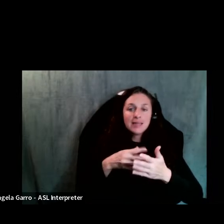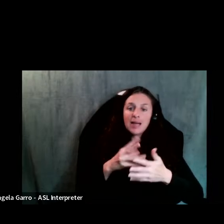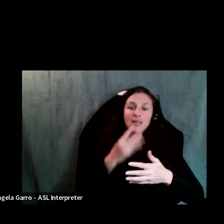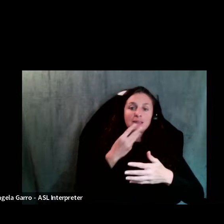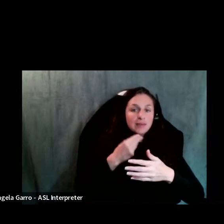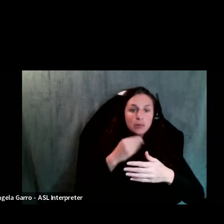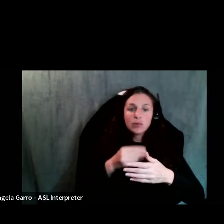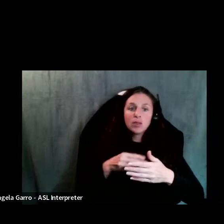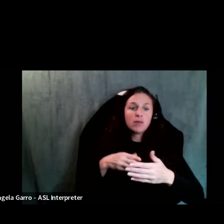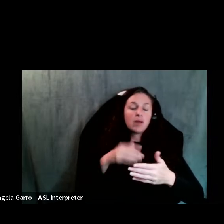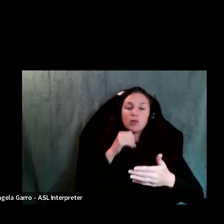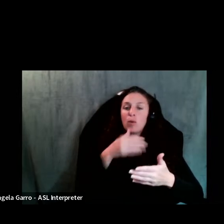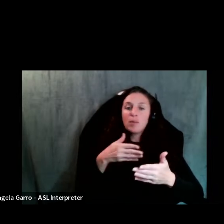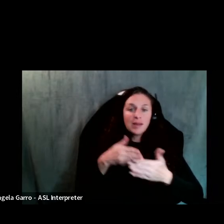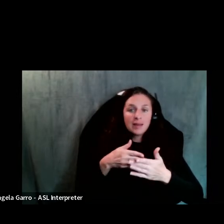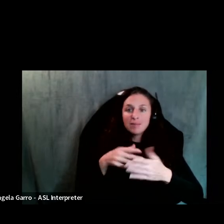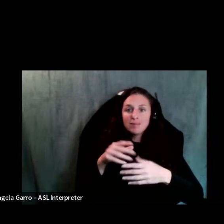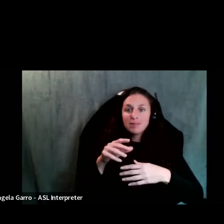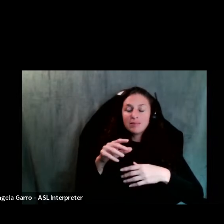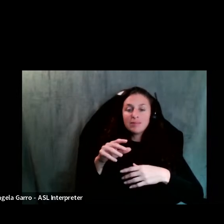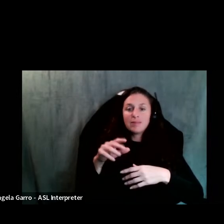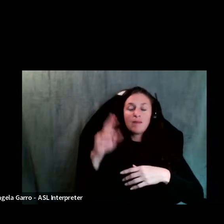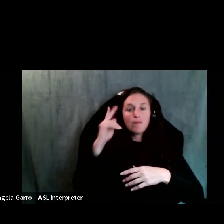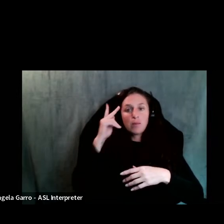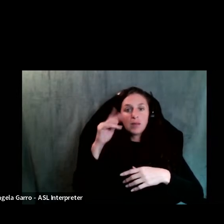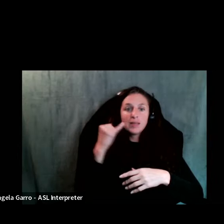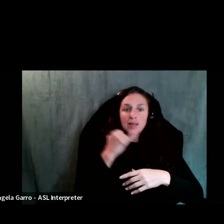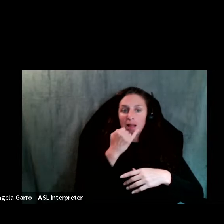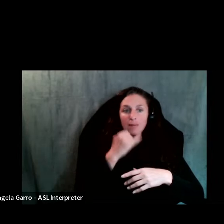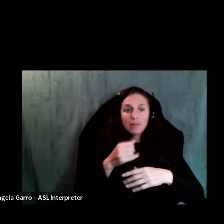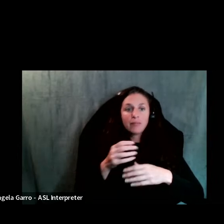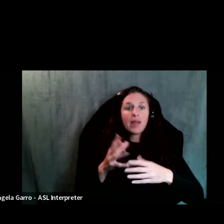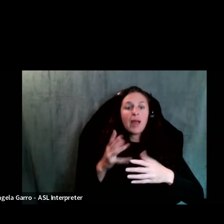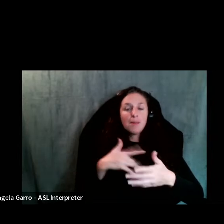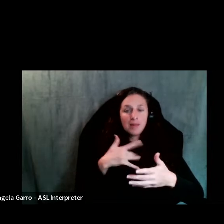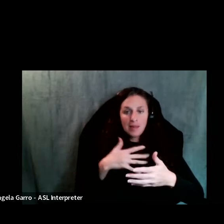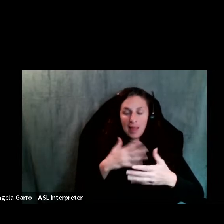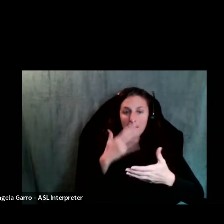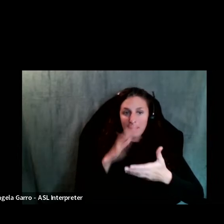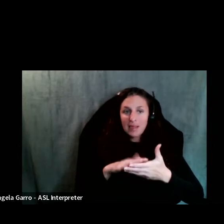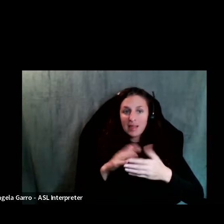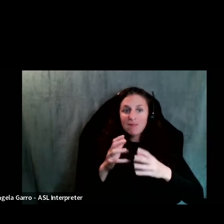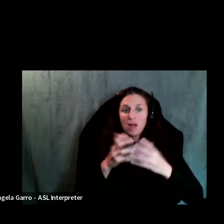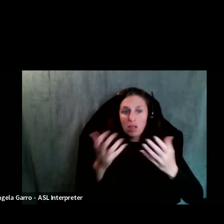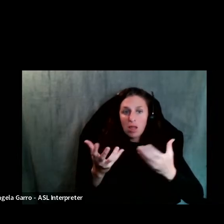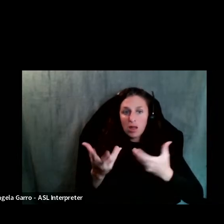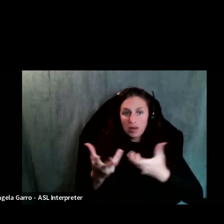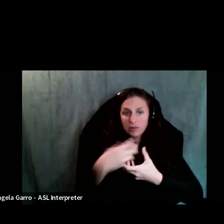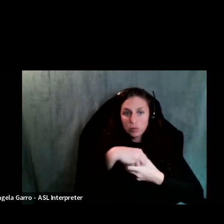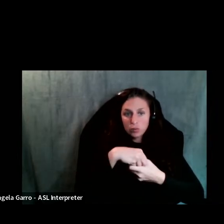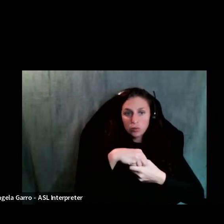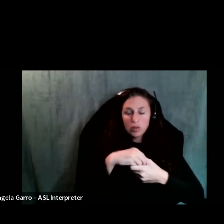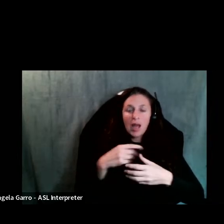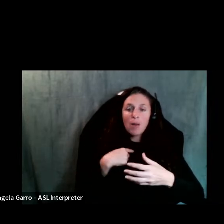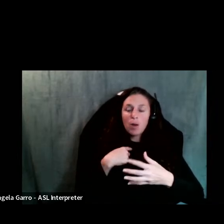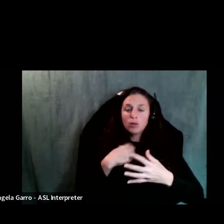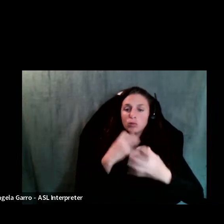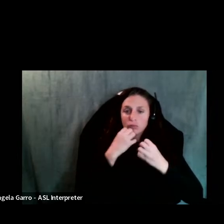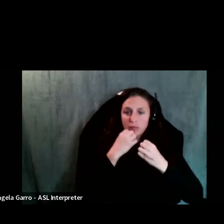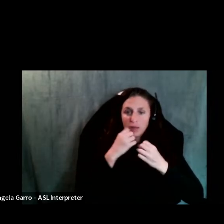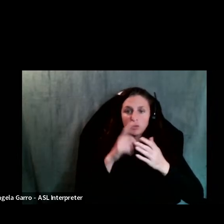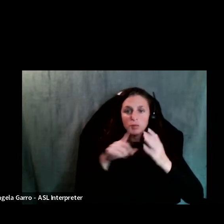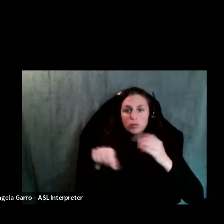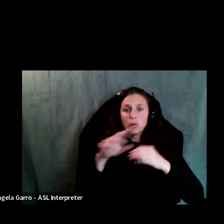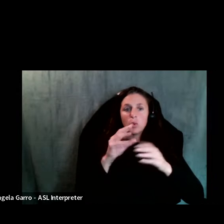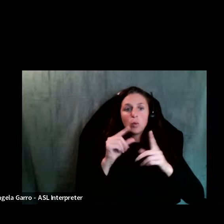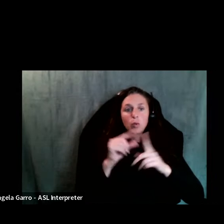Islamophobia. I believe in inclusivity. And a lot of you said something tonight about that. And I just want to cherish those words. So